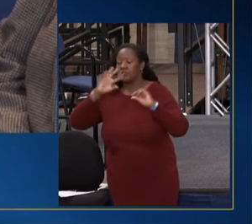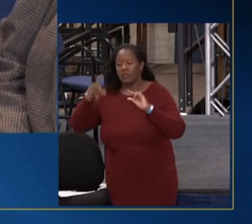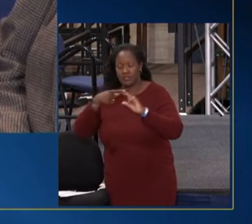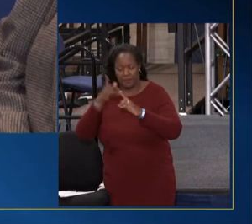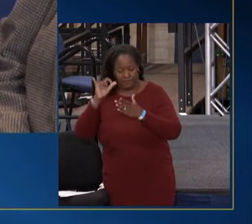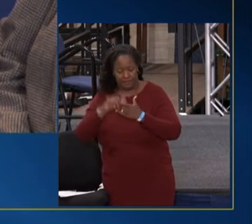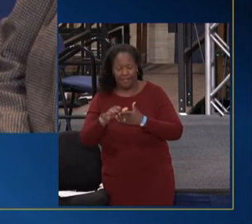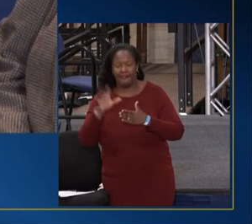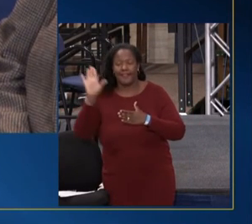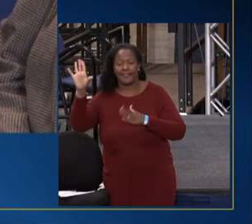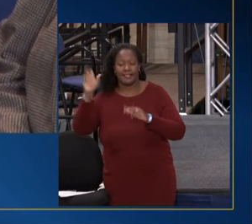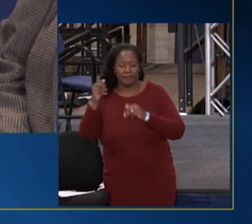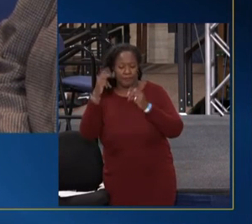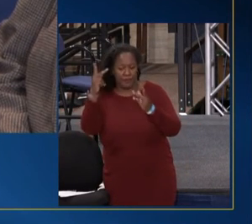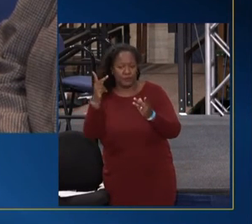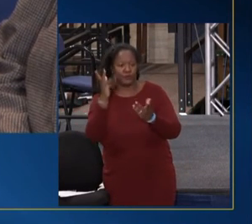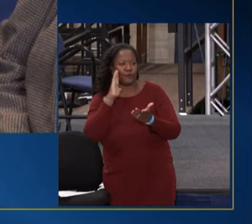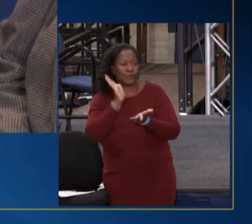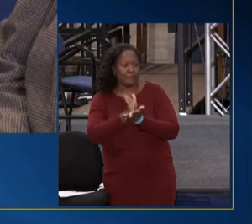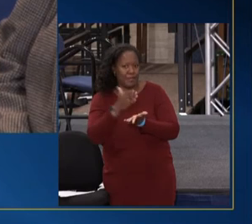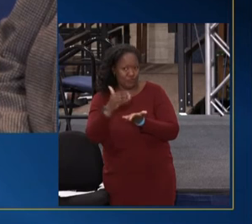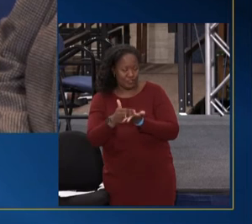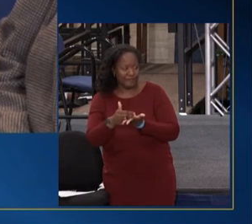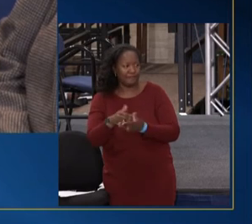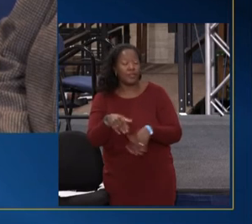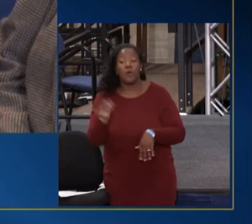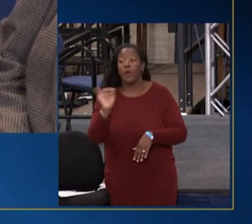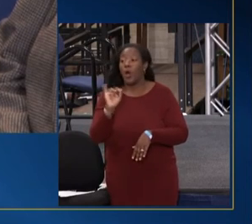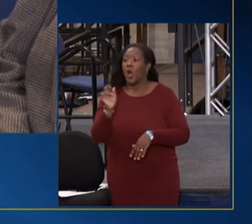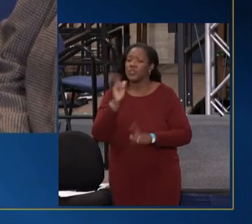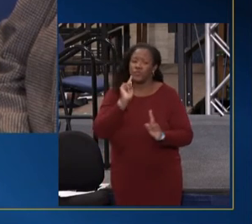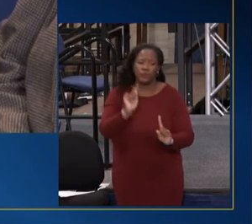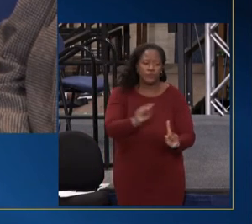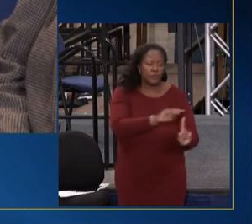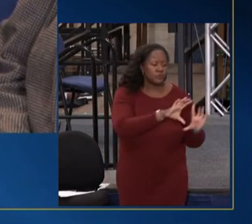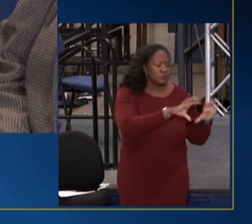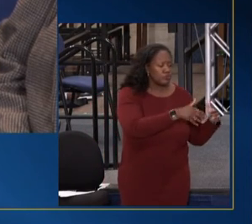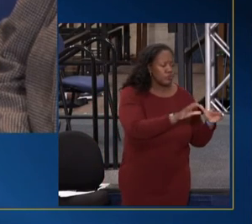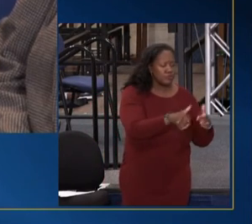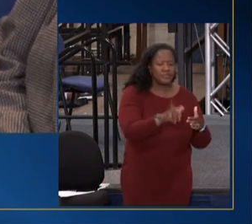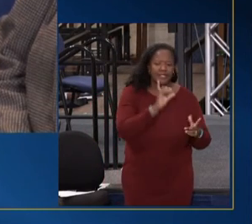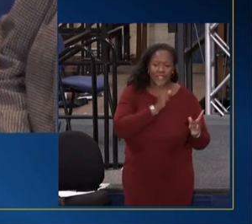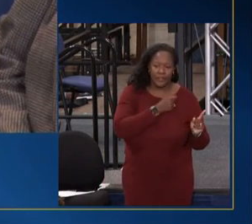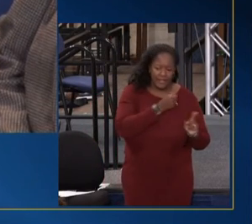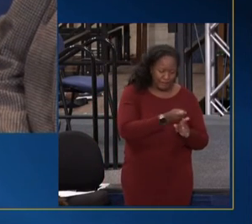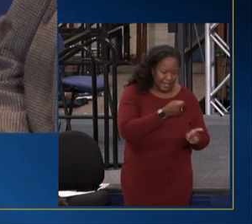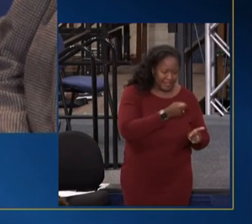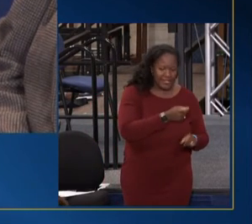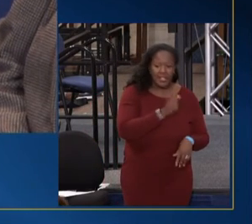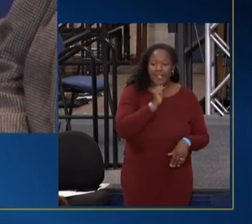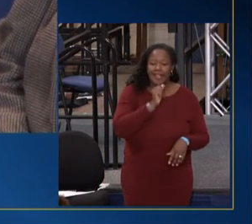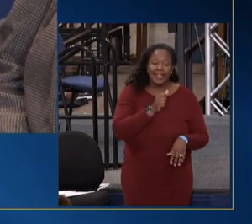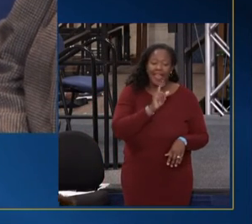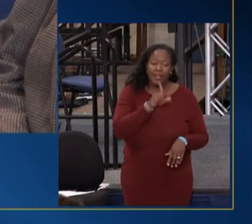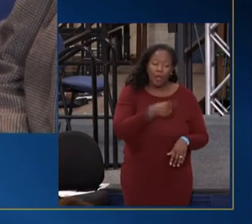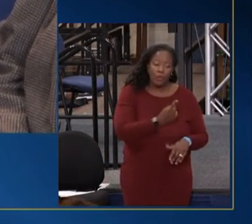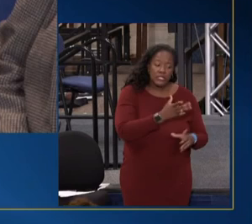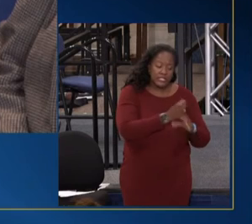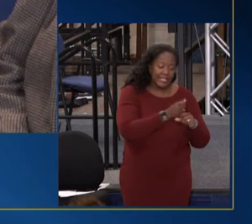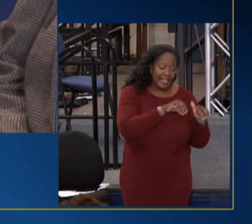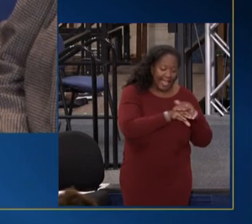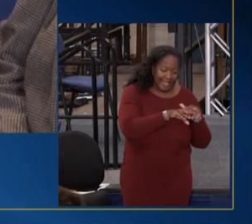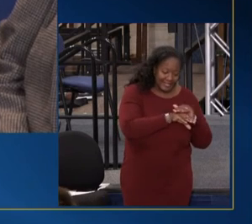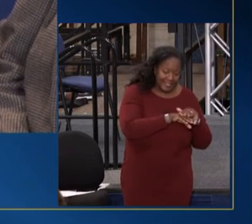a proposal in the budget, but also looking at those groups that are disproportionately impacted, not necessarily getting access. So how